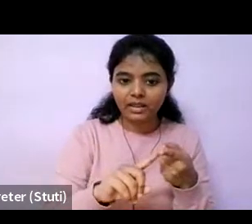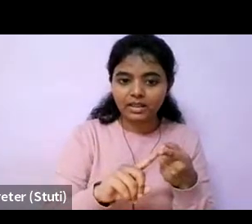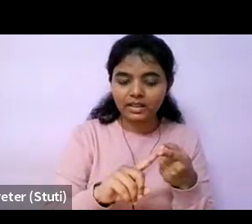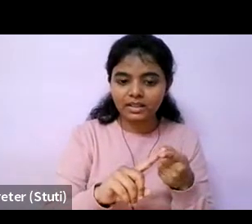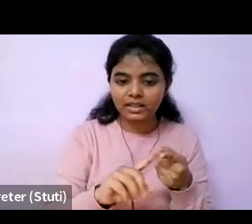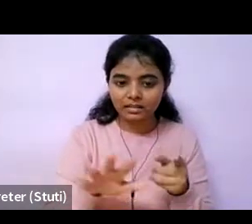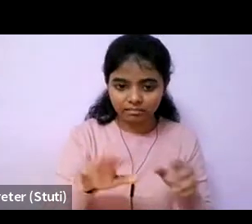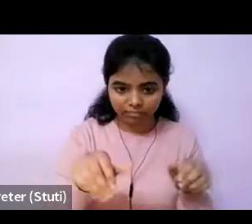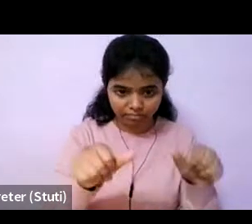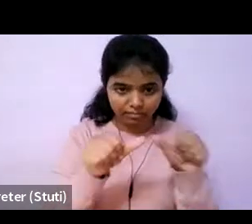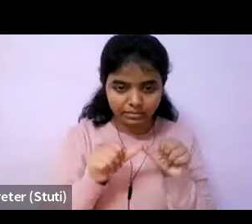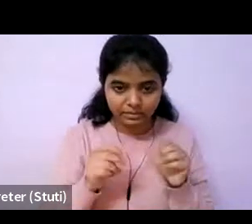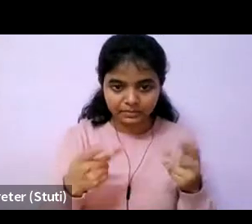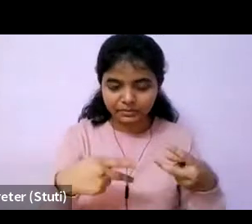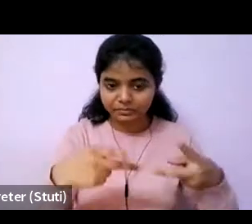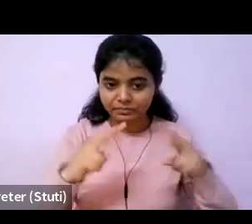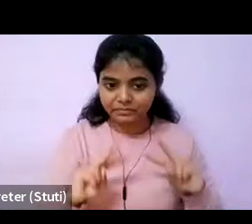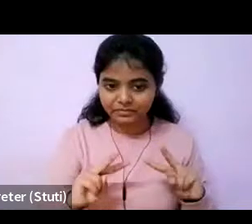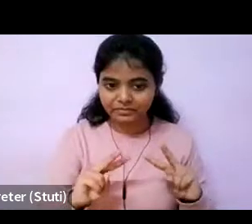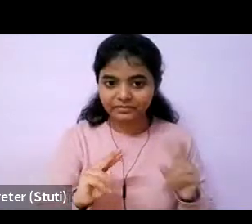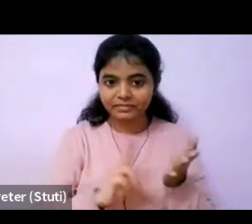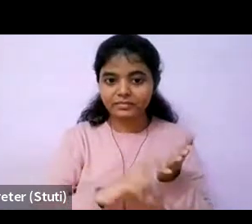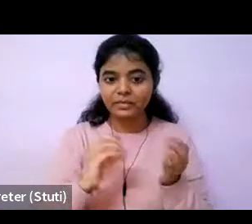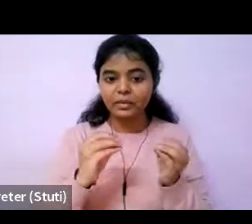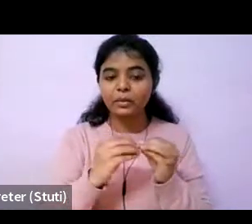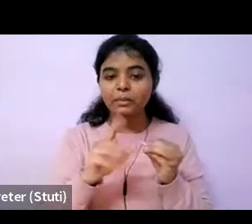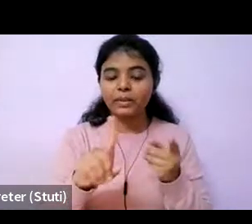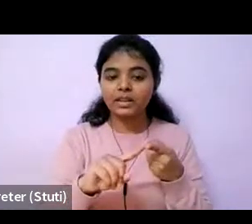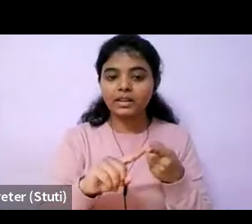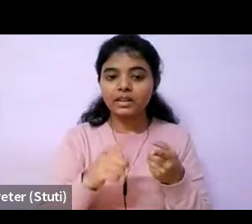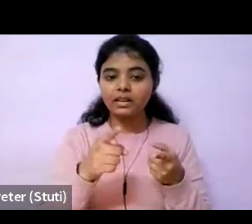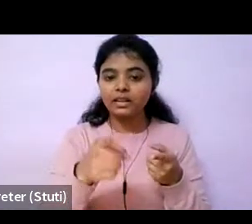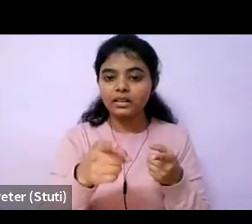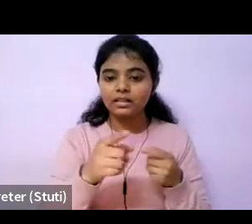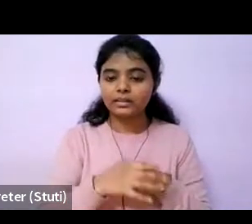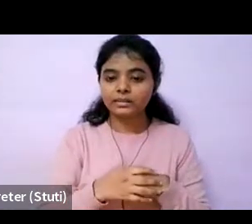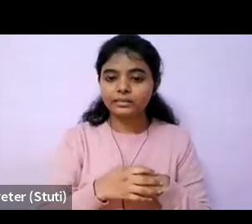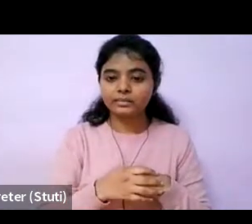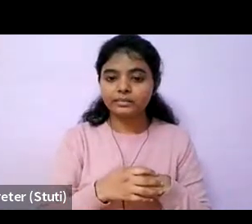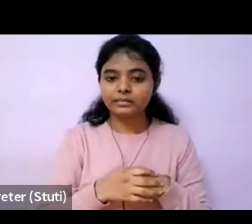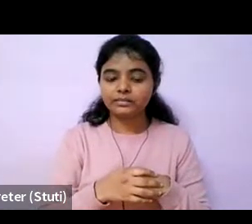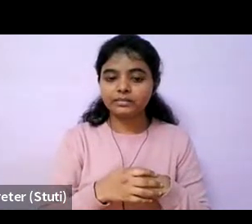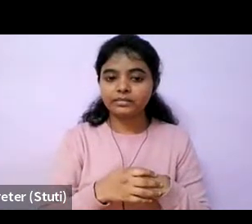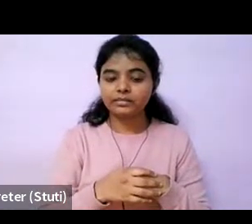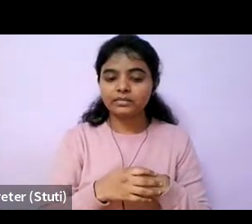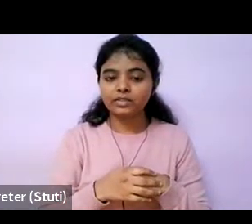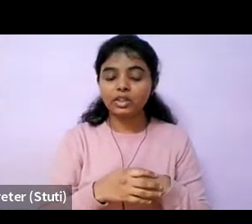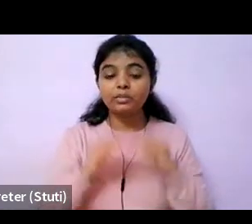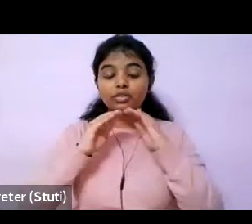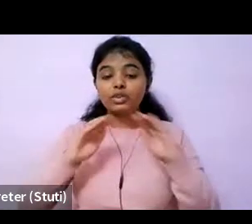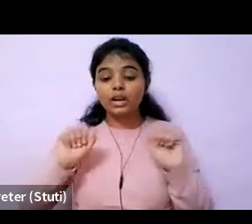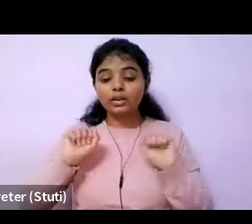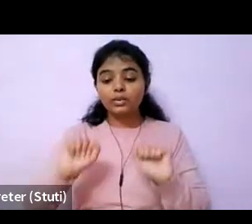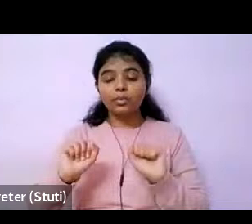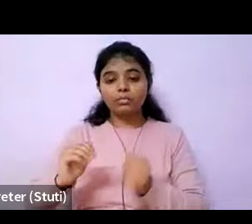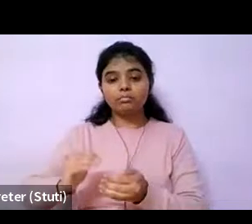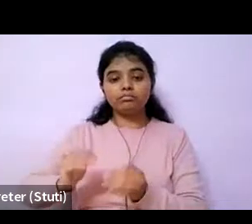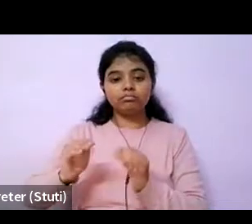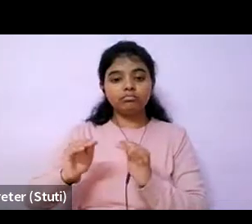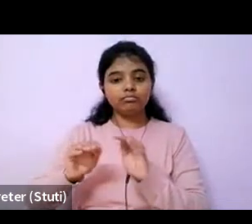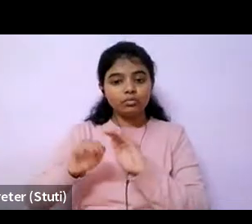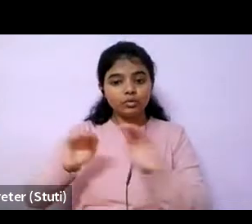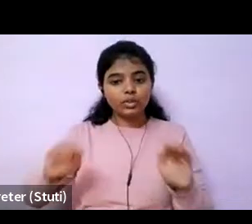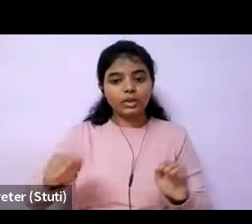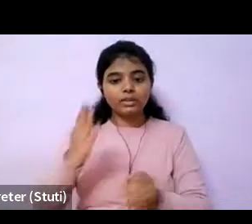us? That question was for Noble, since her paper was on childhood studies and children with disability, wasn't